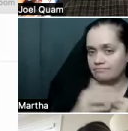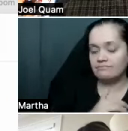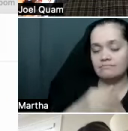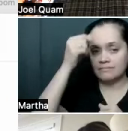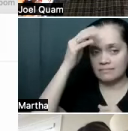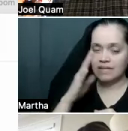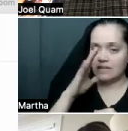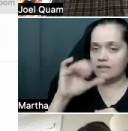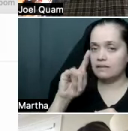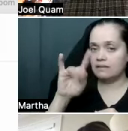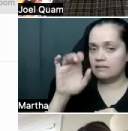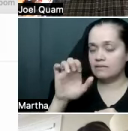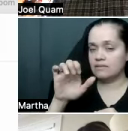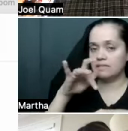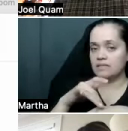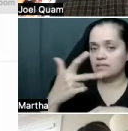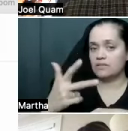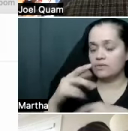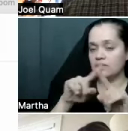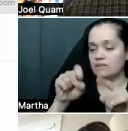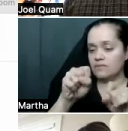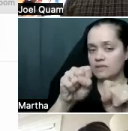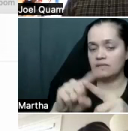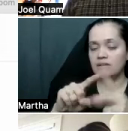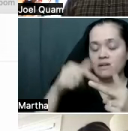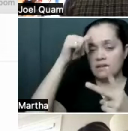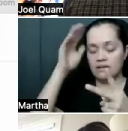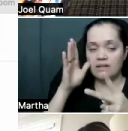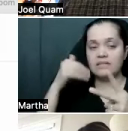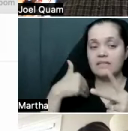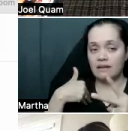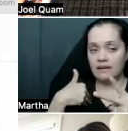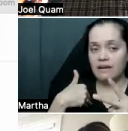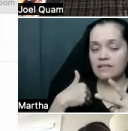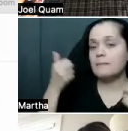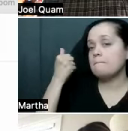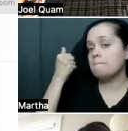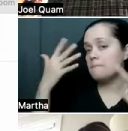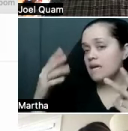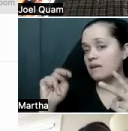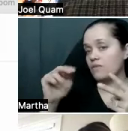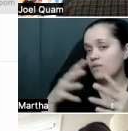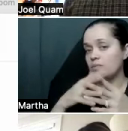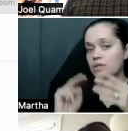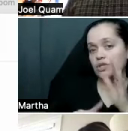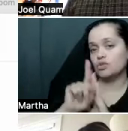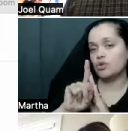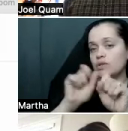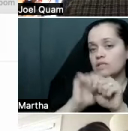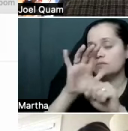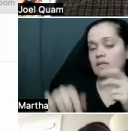Alaska's coastline touches 3 different seas. Alaska has many of North America's tallest